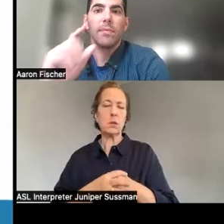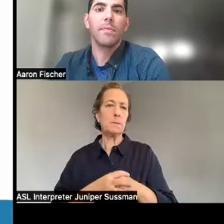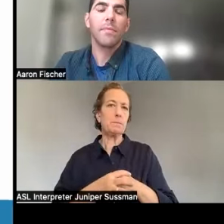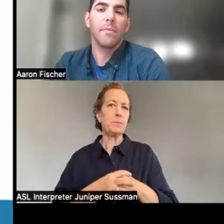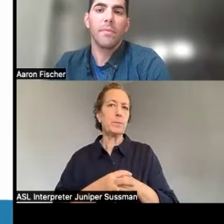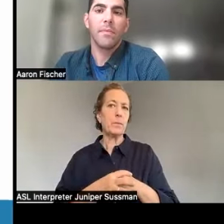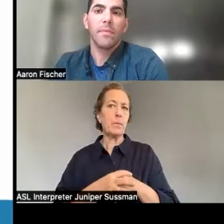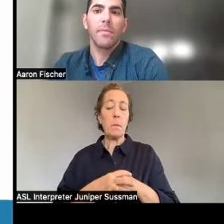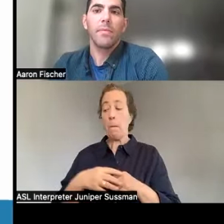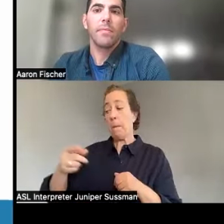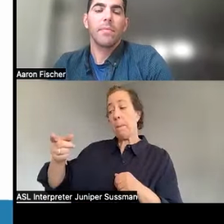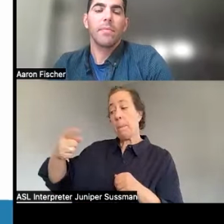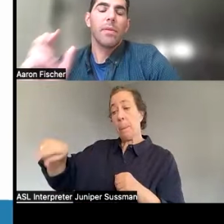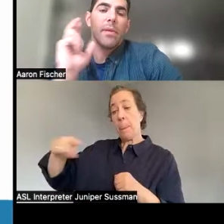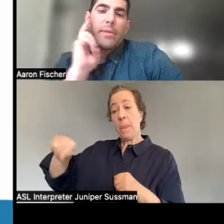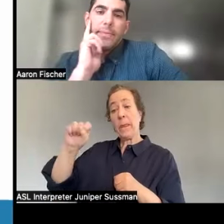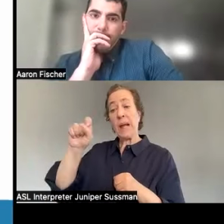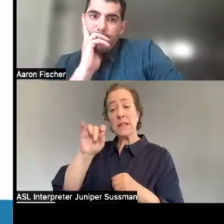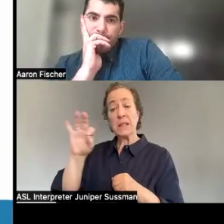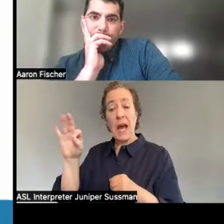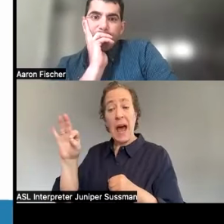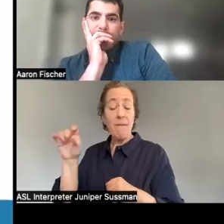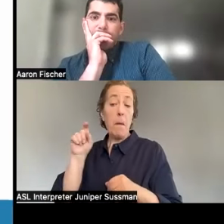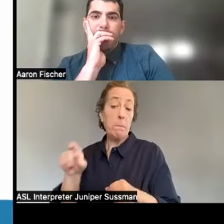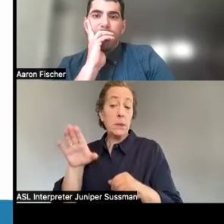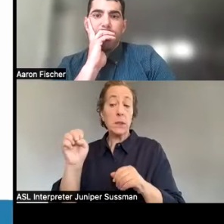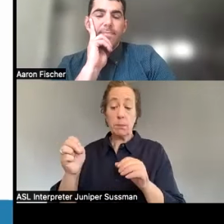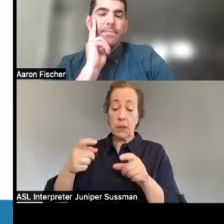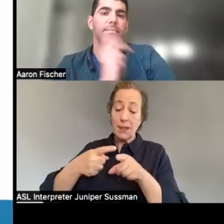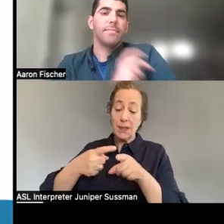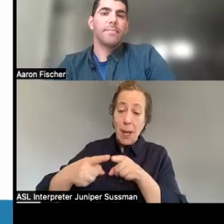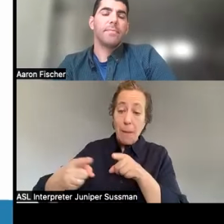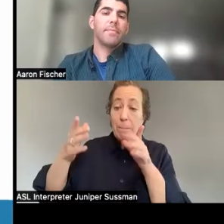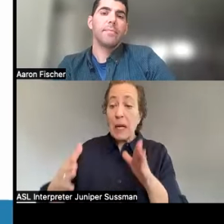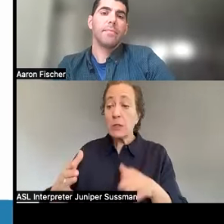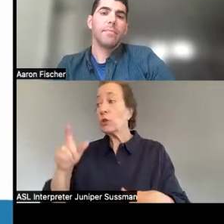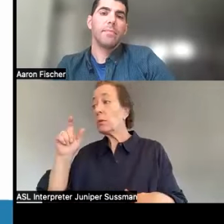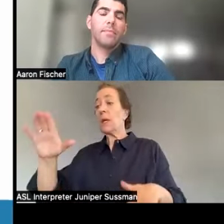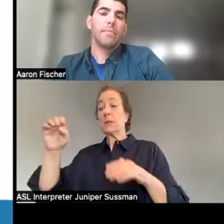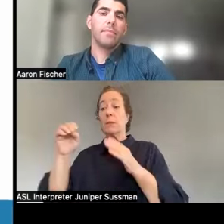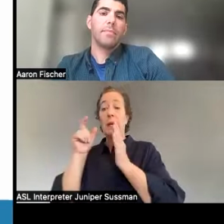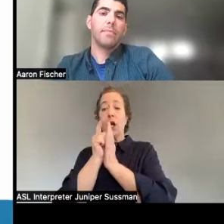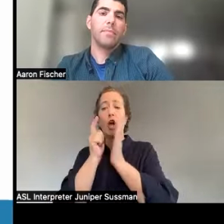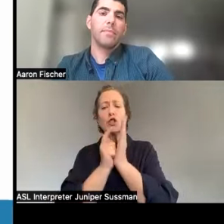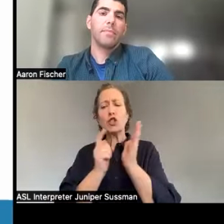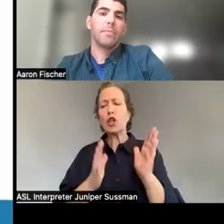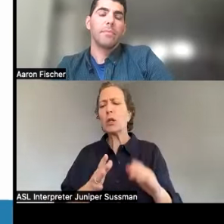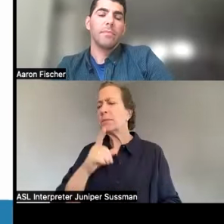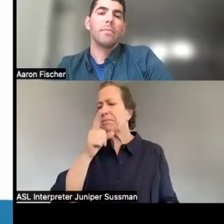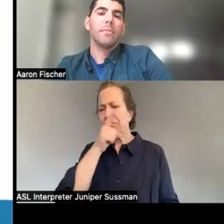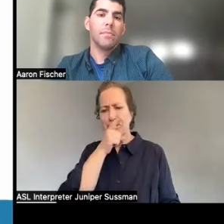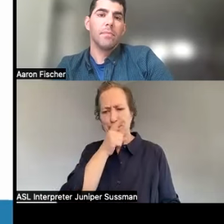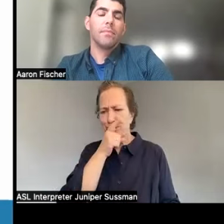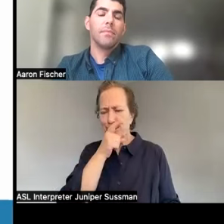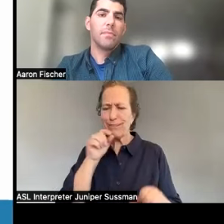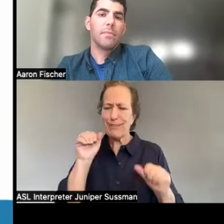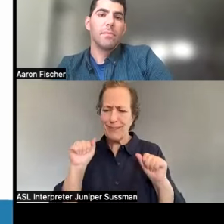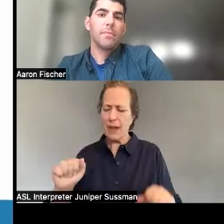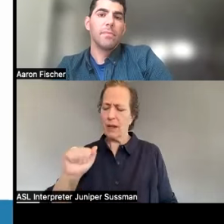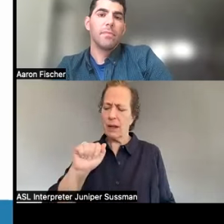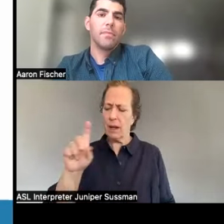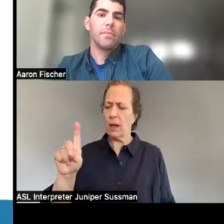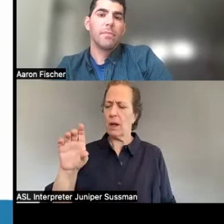do not need to be specialists or attorneys to be effective advocates. They